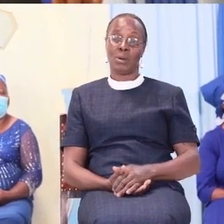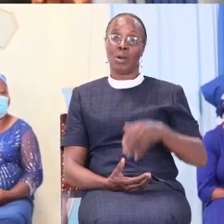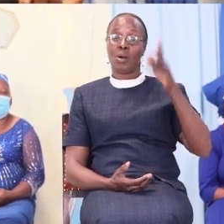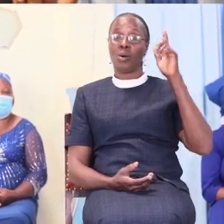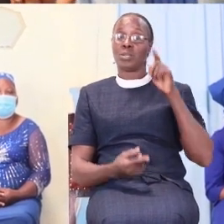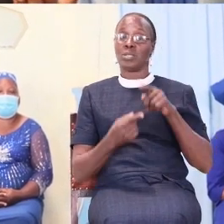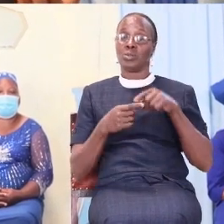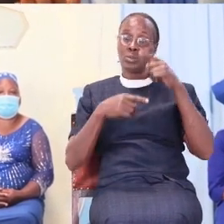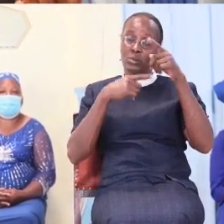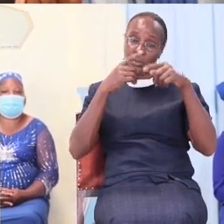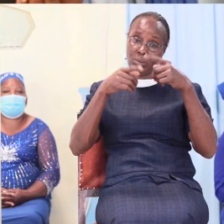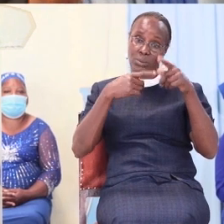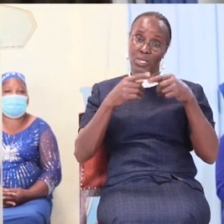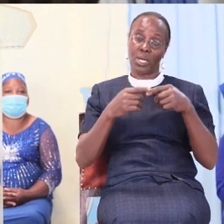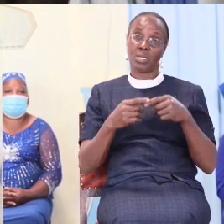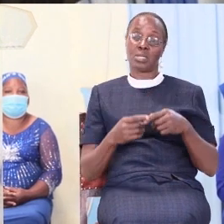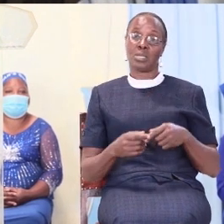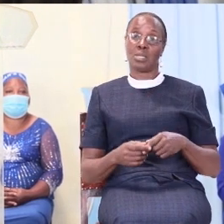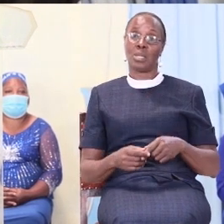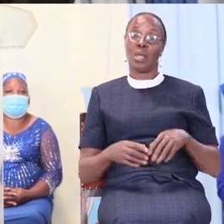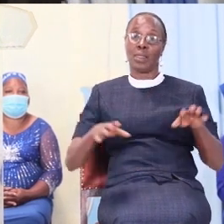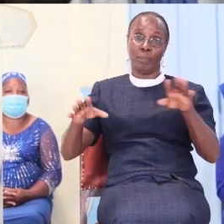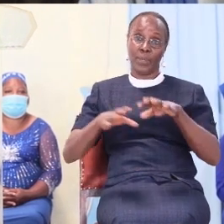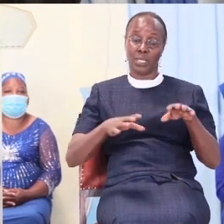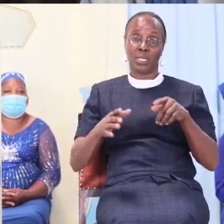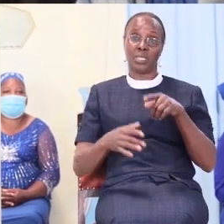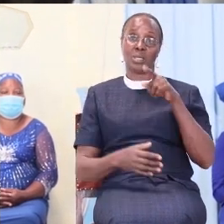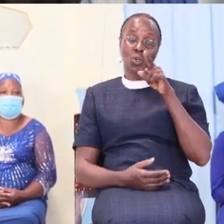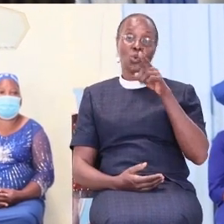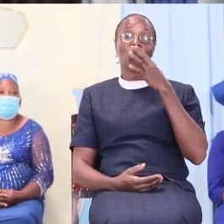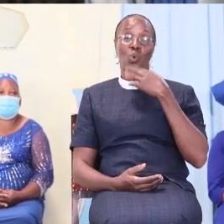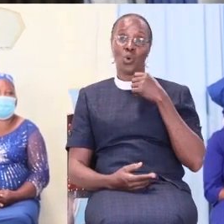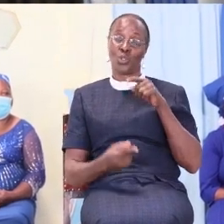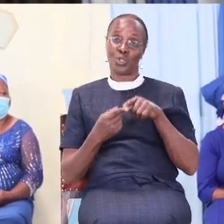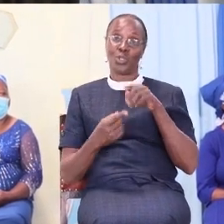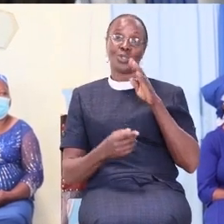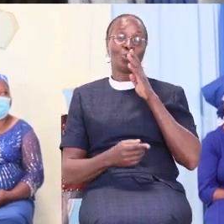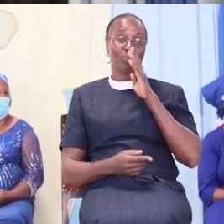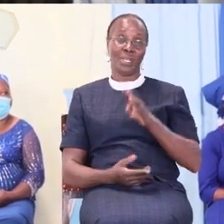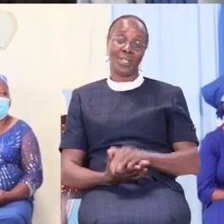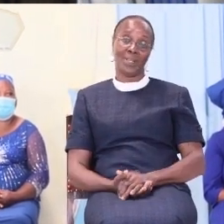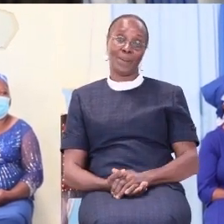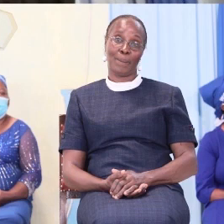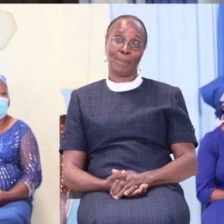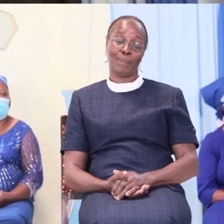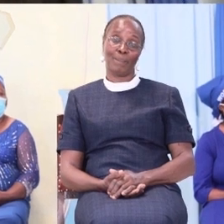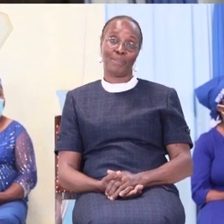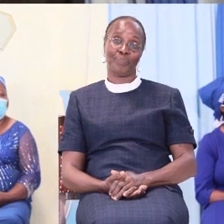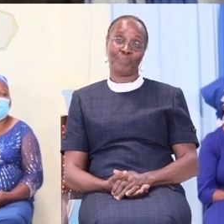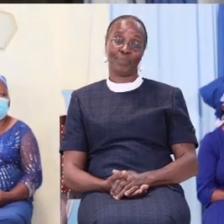to be. Our victory comes through God's mercies, love,